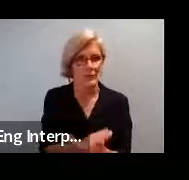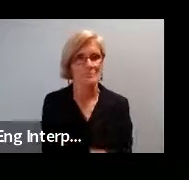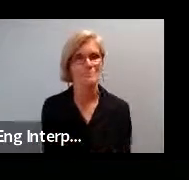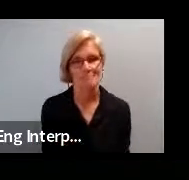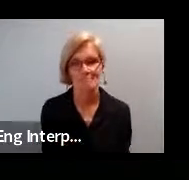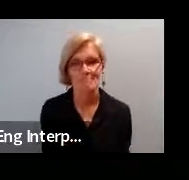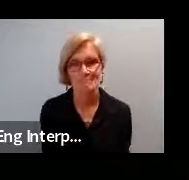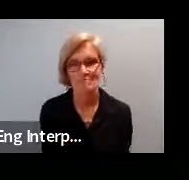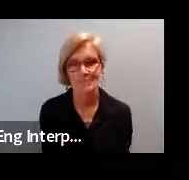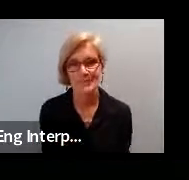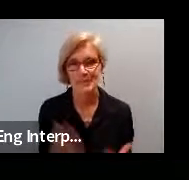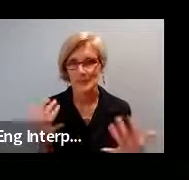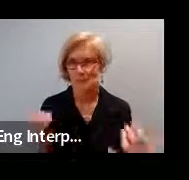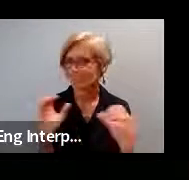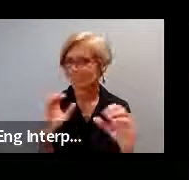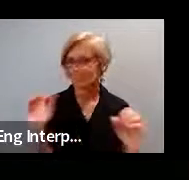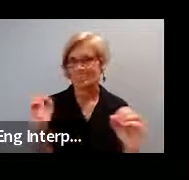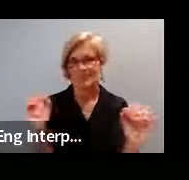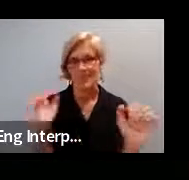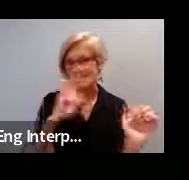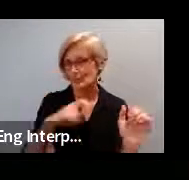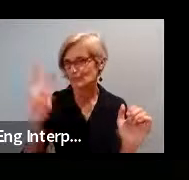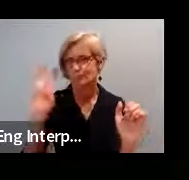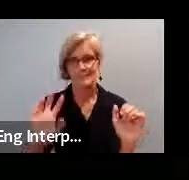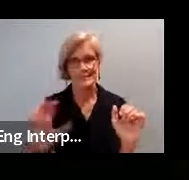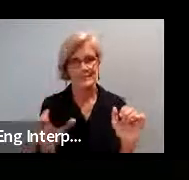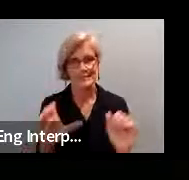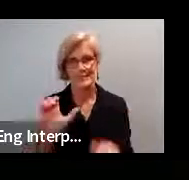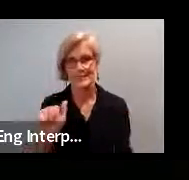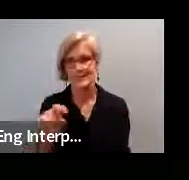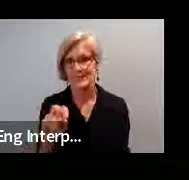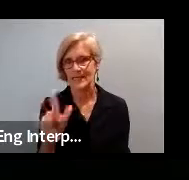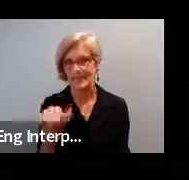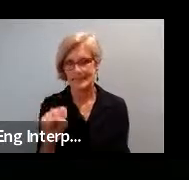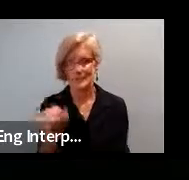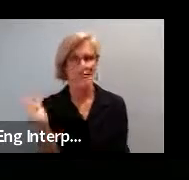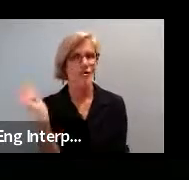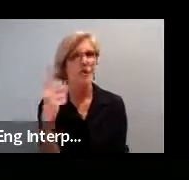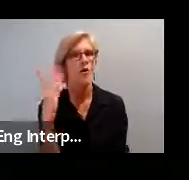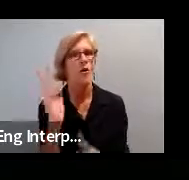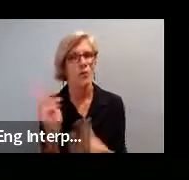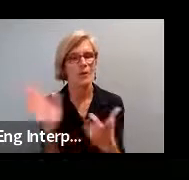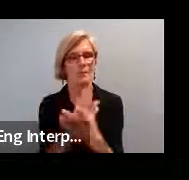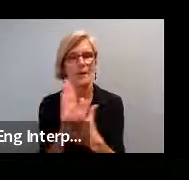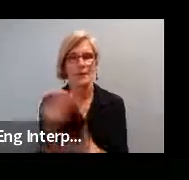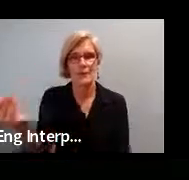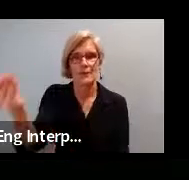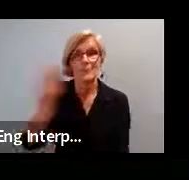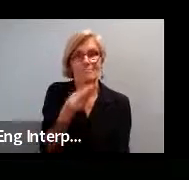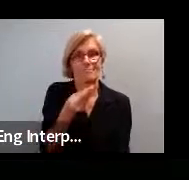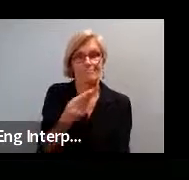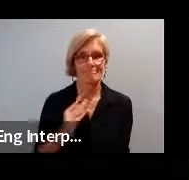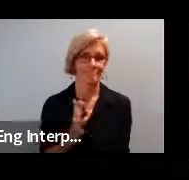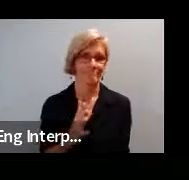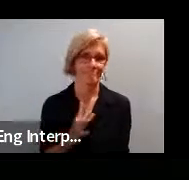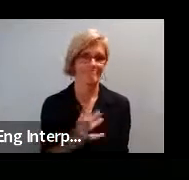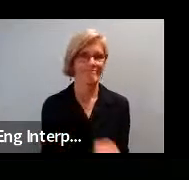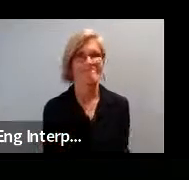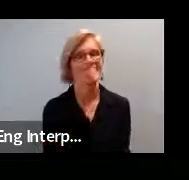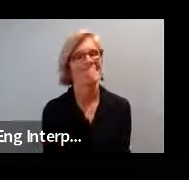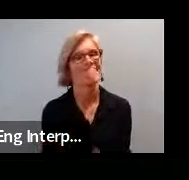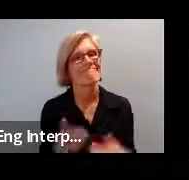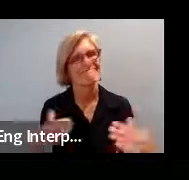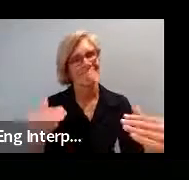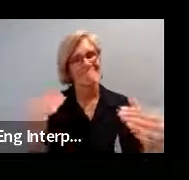now, nothing will be submitted on campus, on Canvas. Thank you. And the next question is, will there